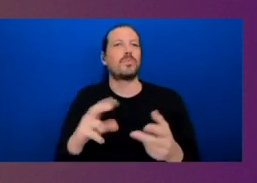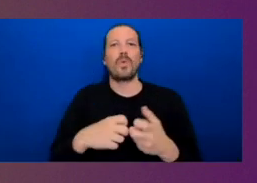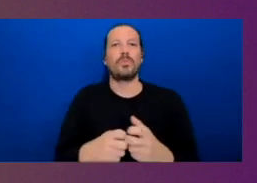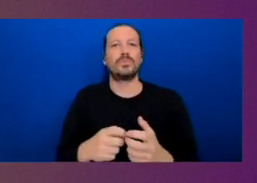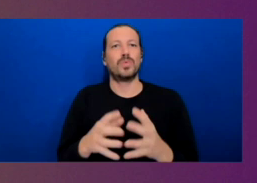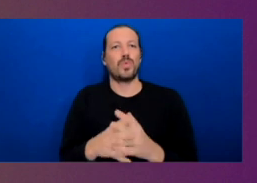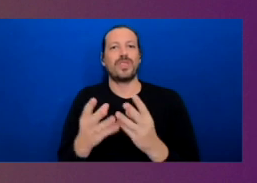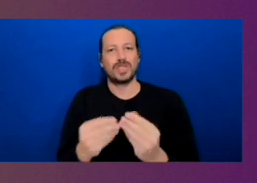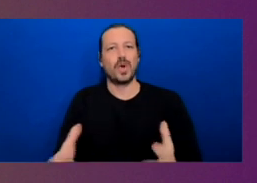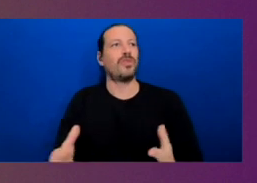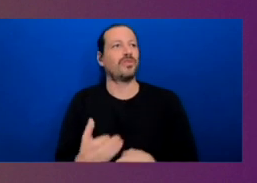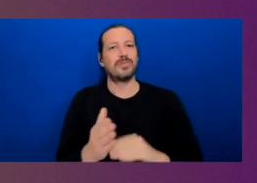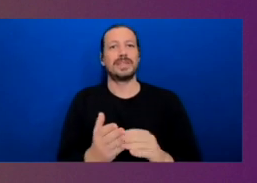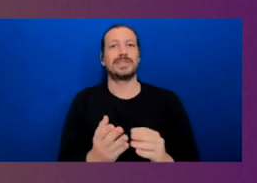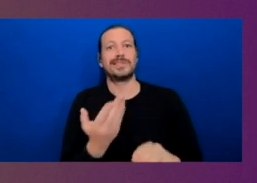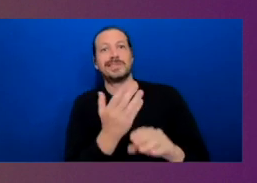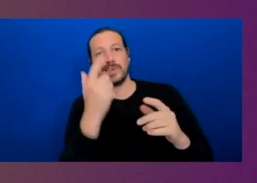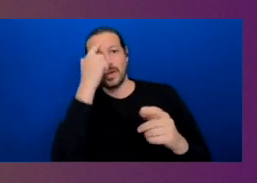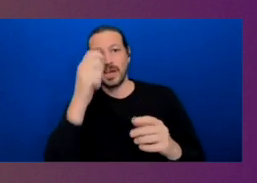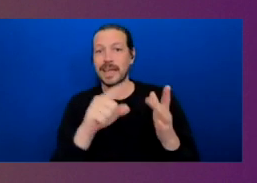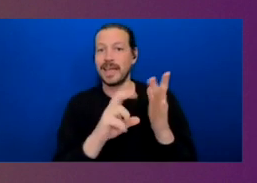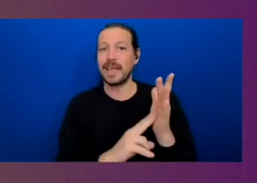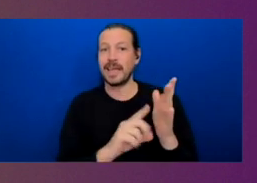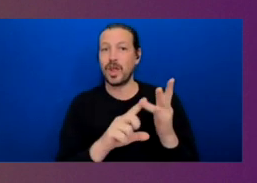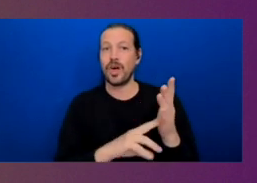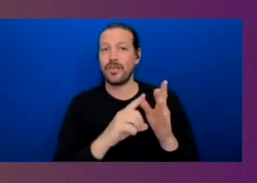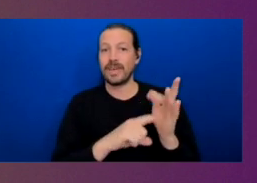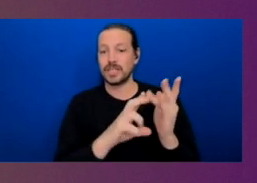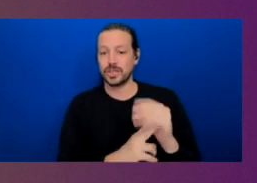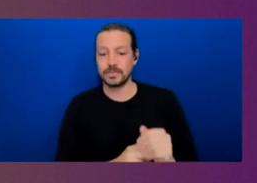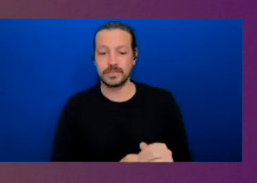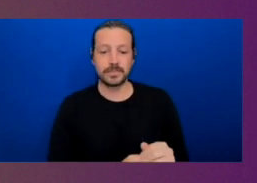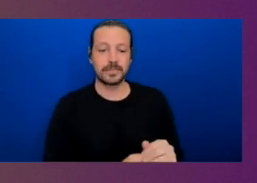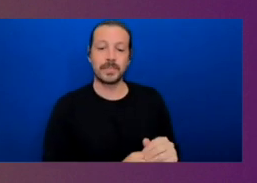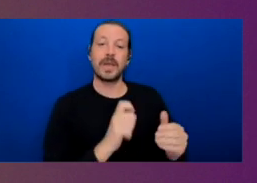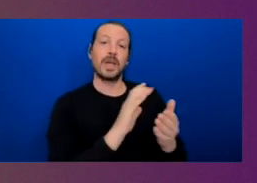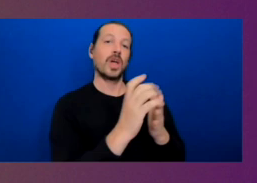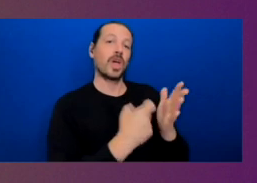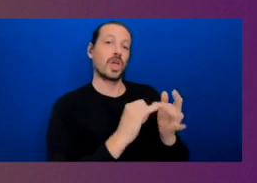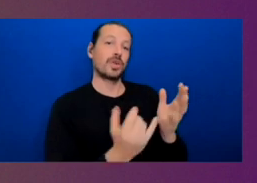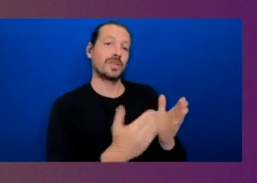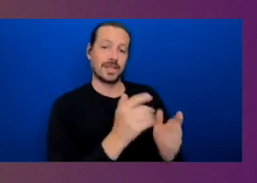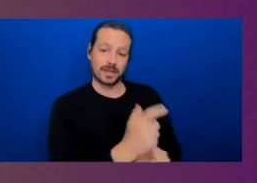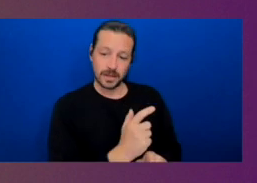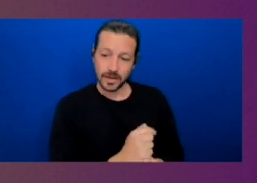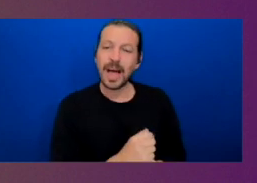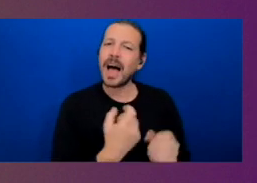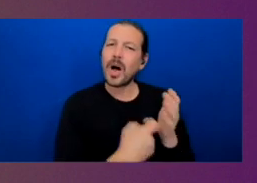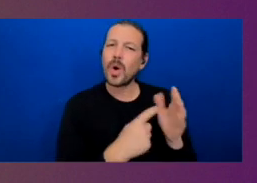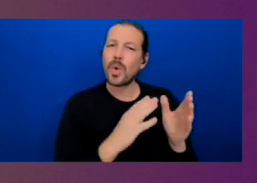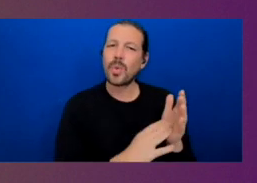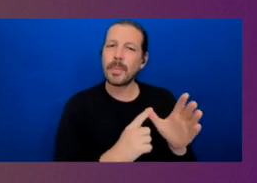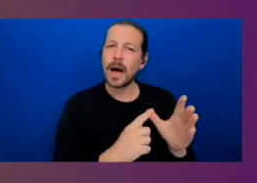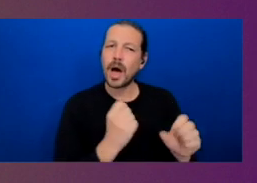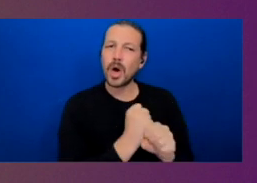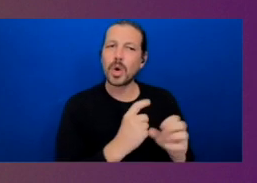innovation. If I can, something you said, there's something that you said just reminded me of what Rama Girawa from the RCA says. He says,